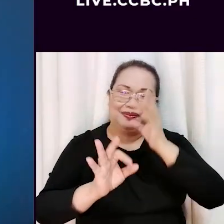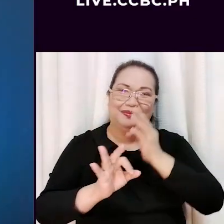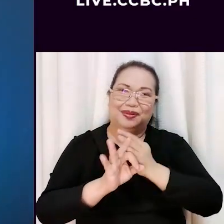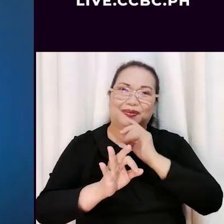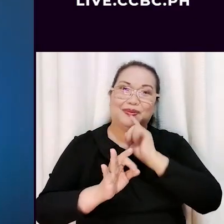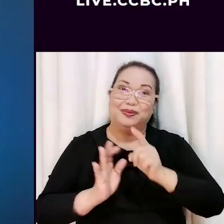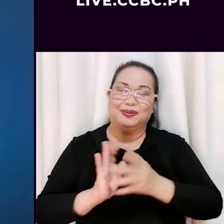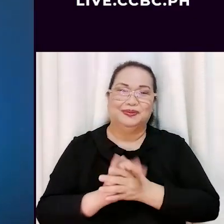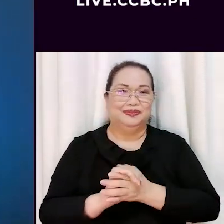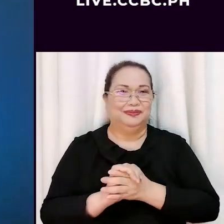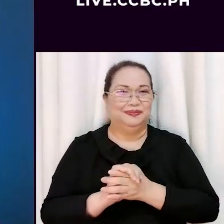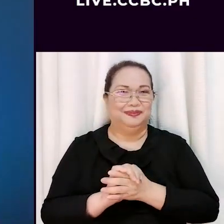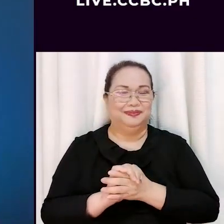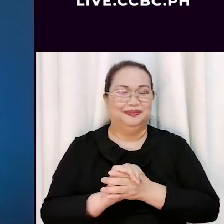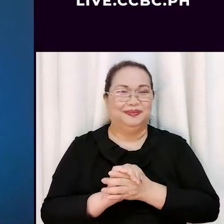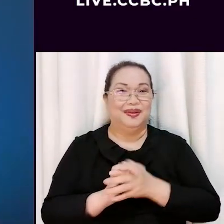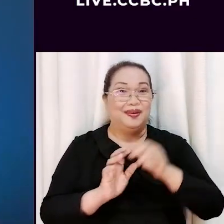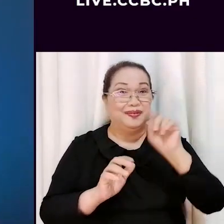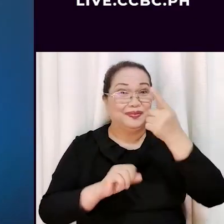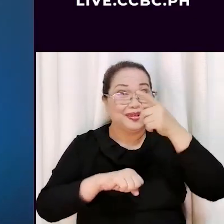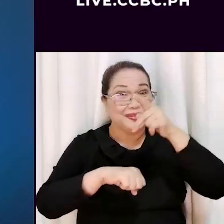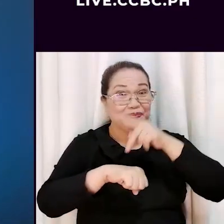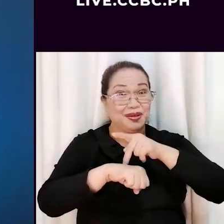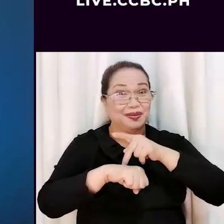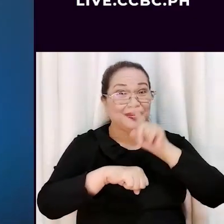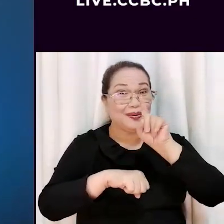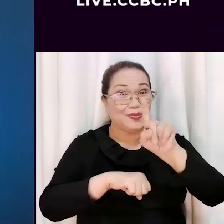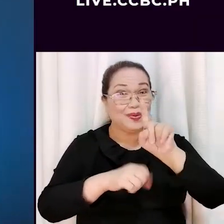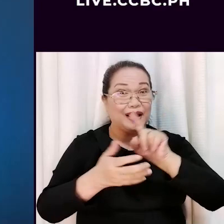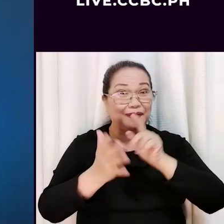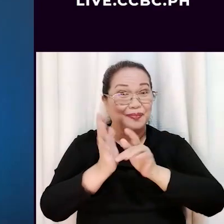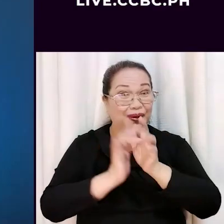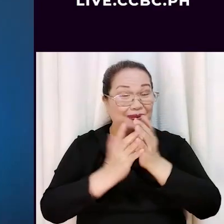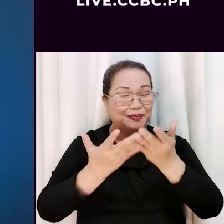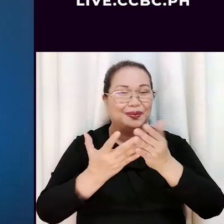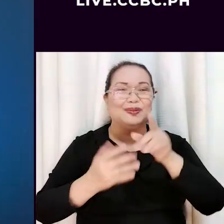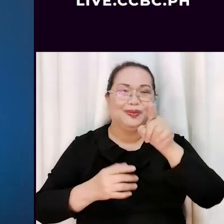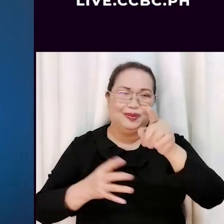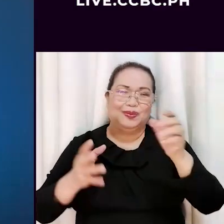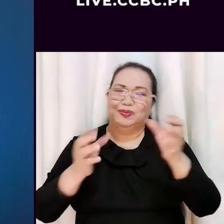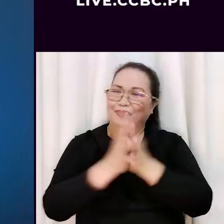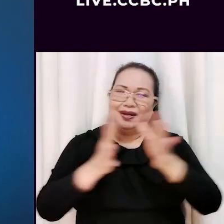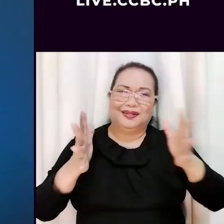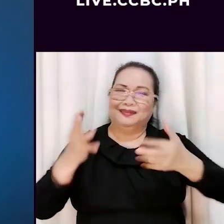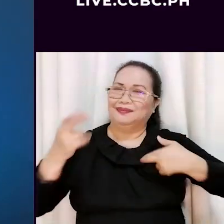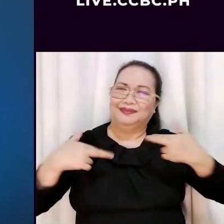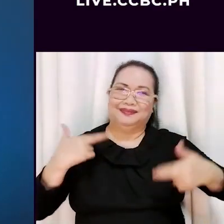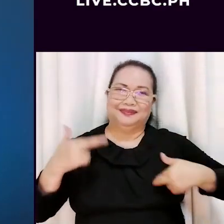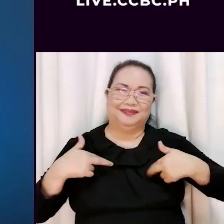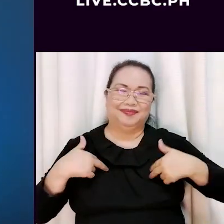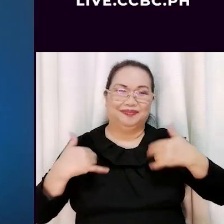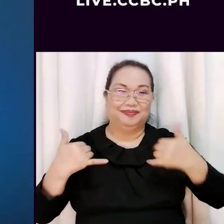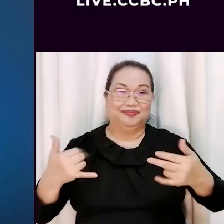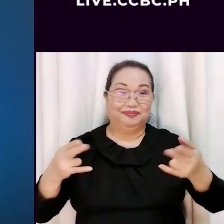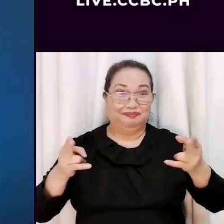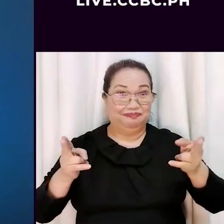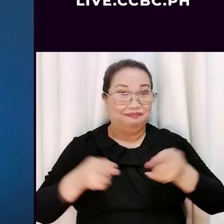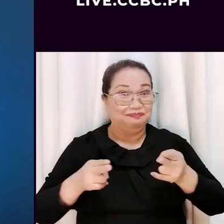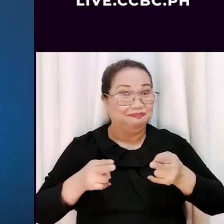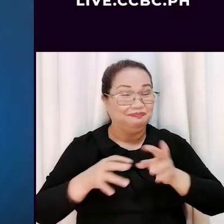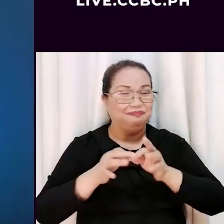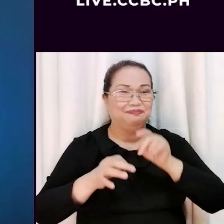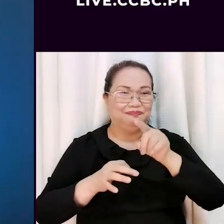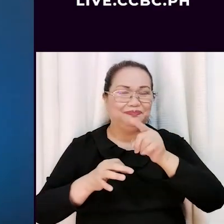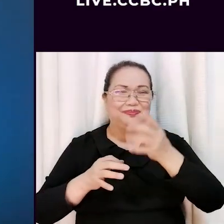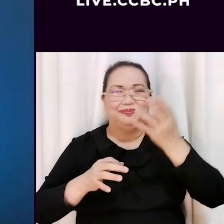text niya. 1 Peter 1, in this you greatly rejoice, though now for a little while, if need be, you have